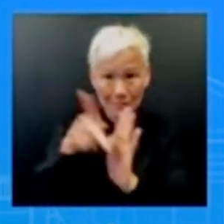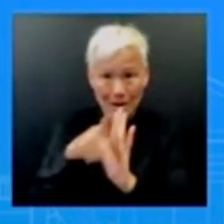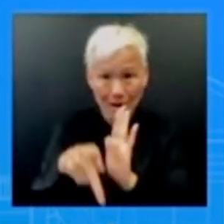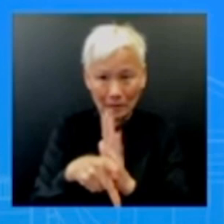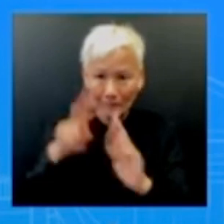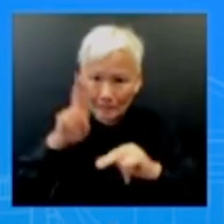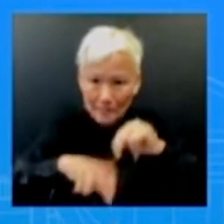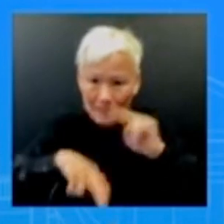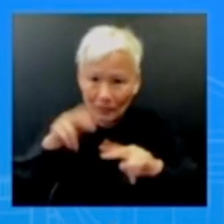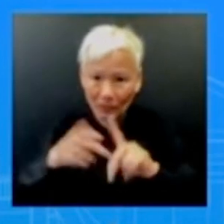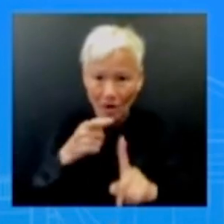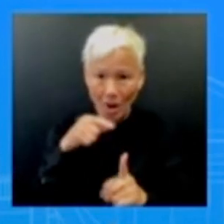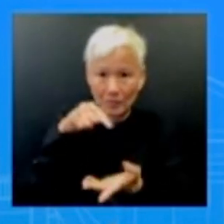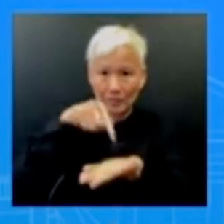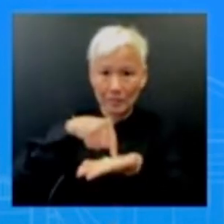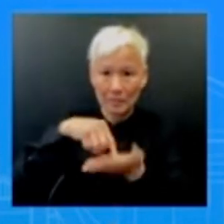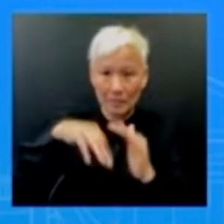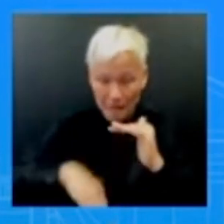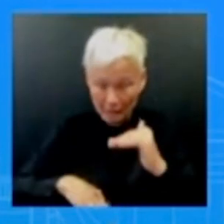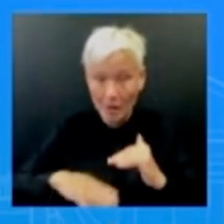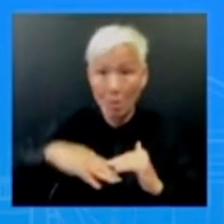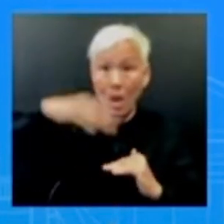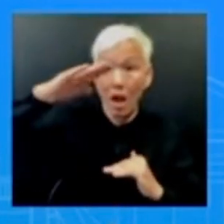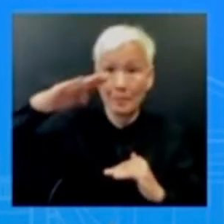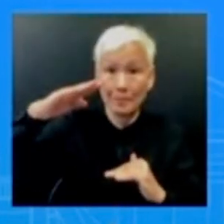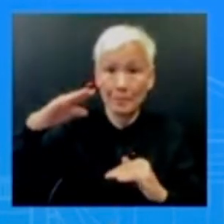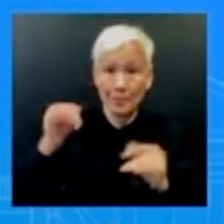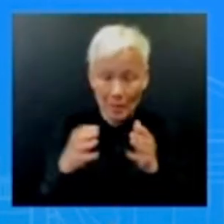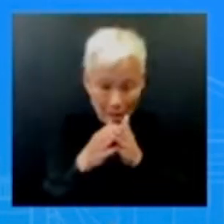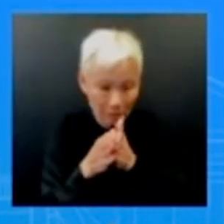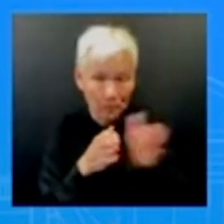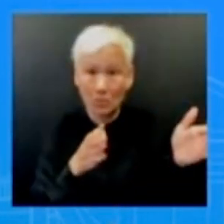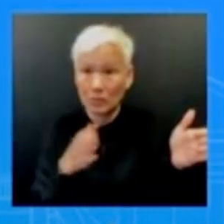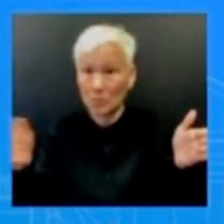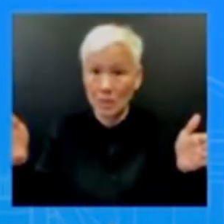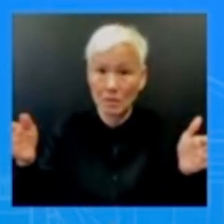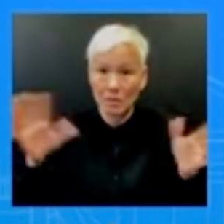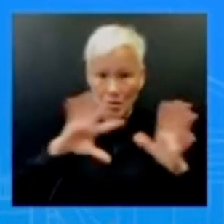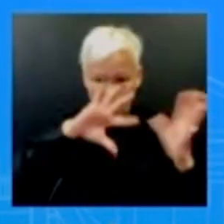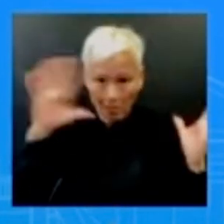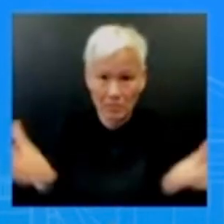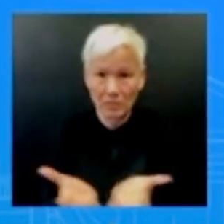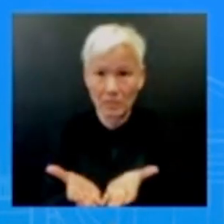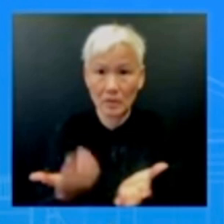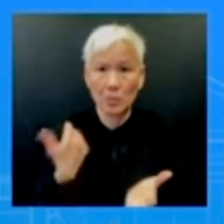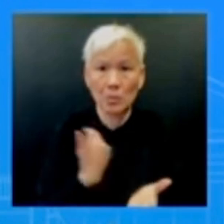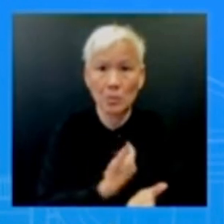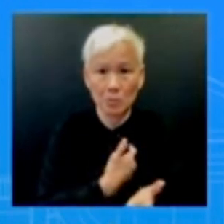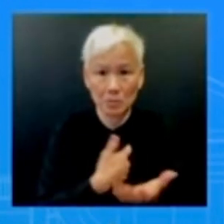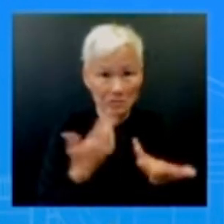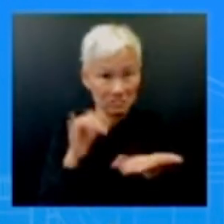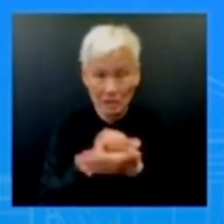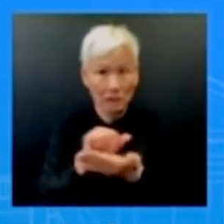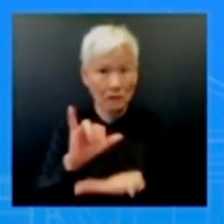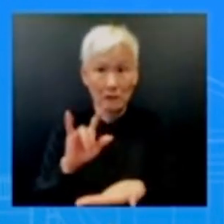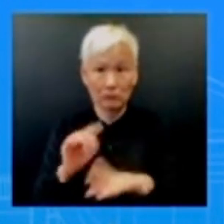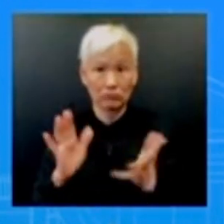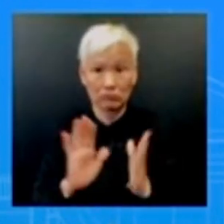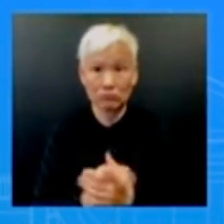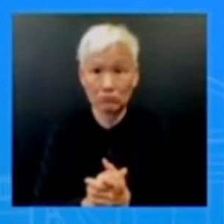willing to have that conversation. We saw what the president proposed on Friday regarding changes to how the FDIC oversees banks